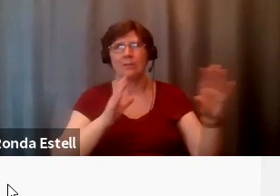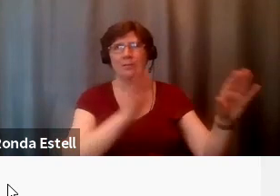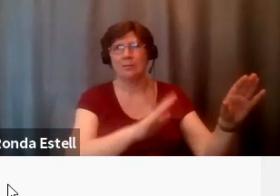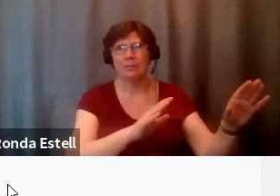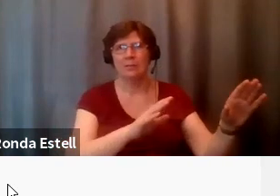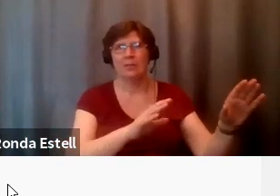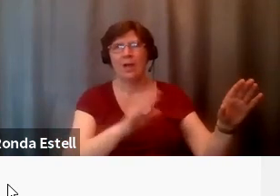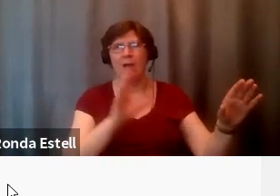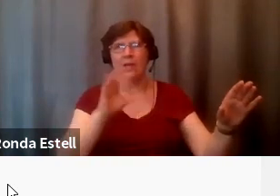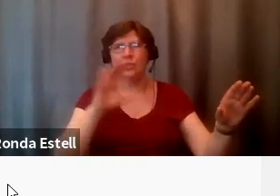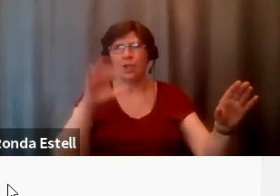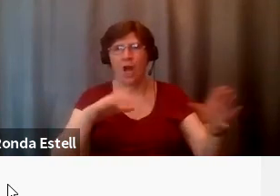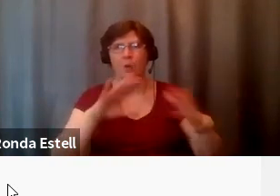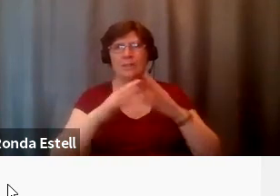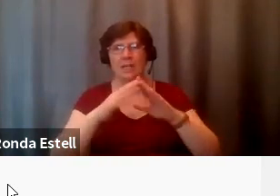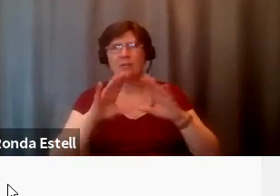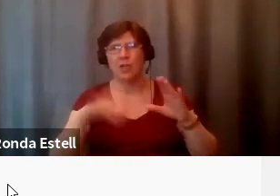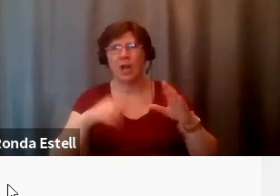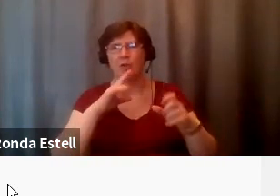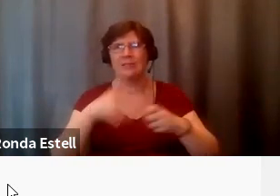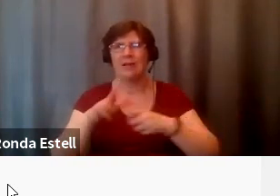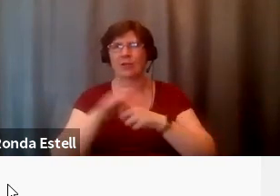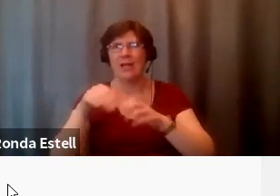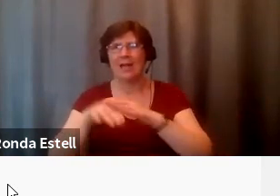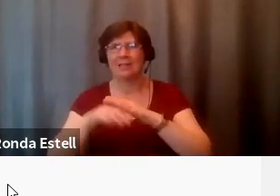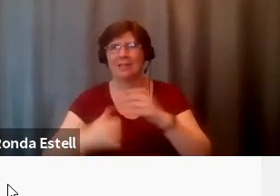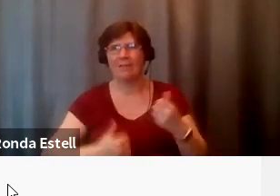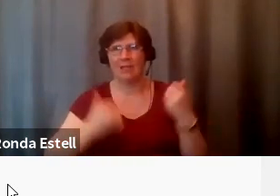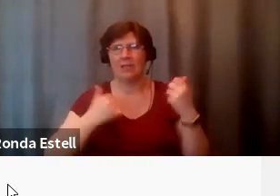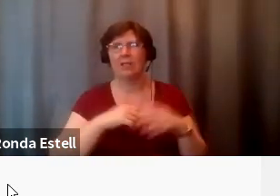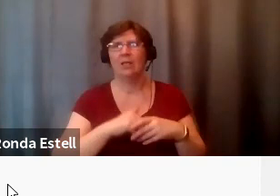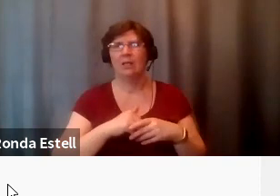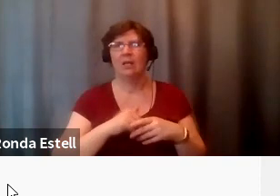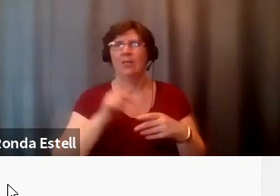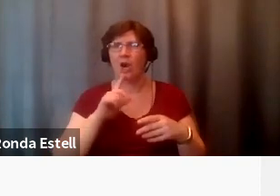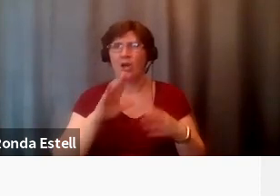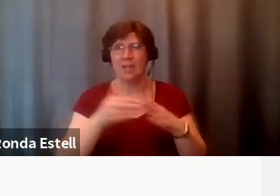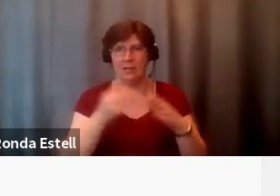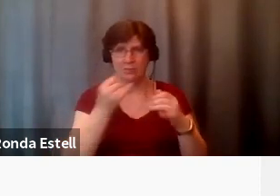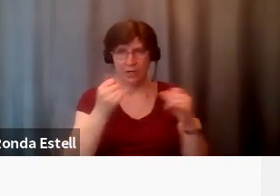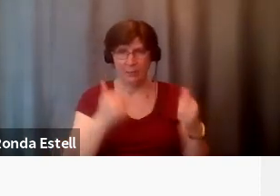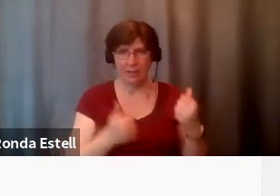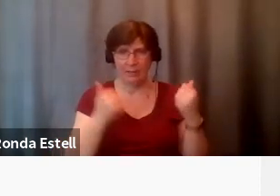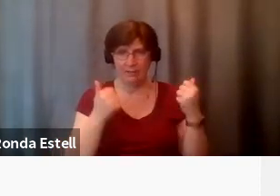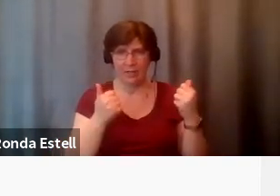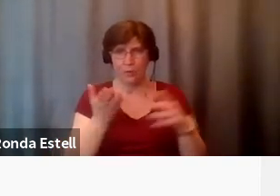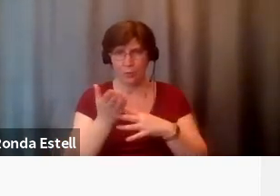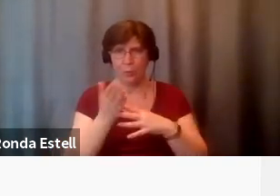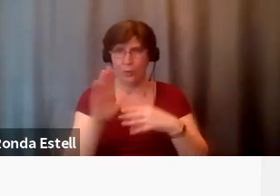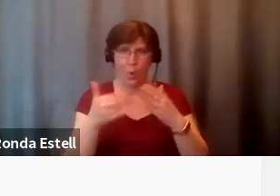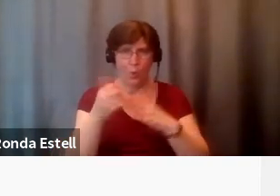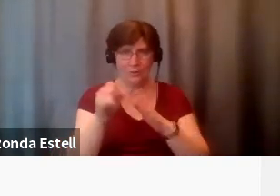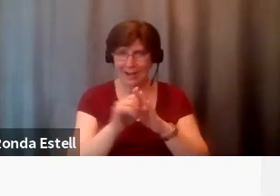then Chicago, City of Chicago is covered by Access Living. And yeah, there are centers for independent living throughout the entire state